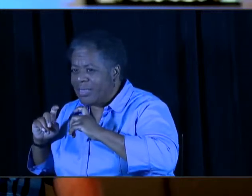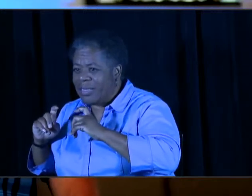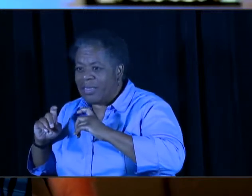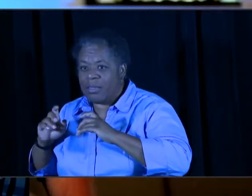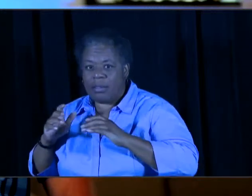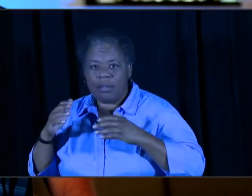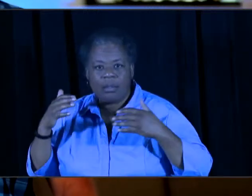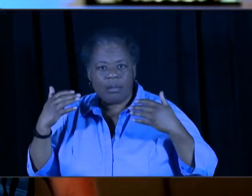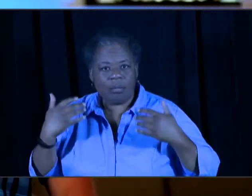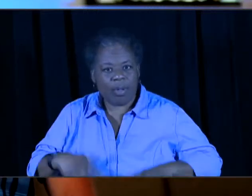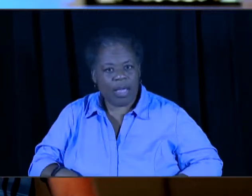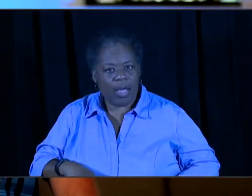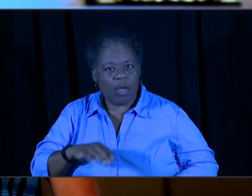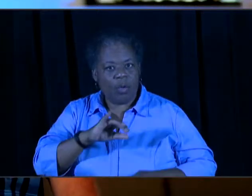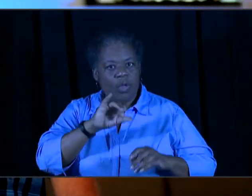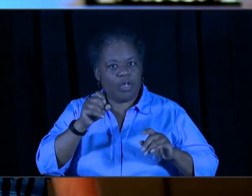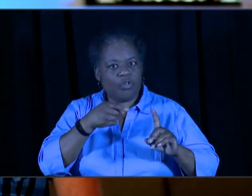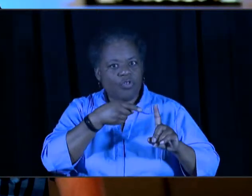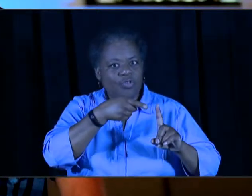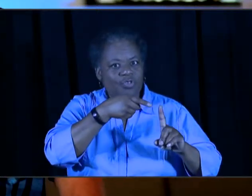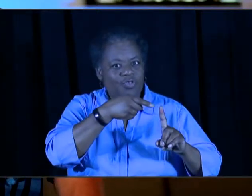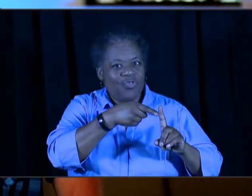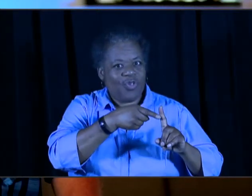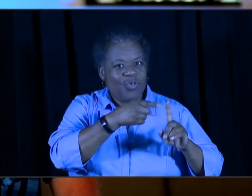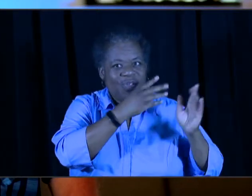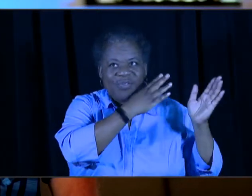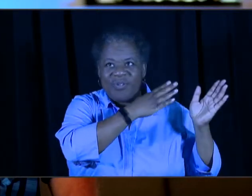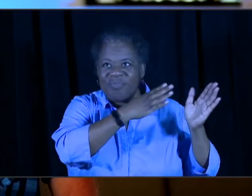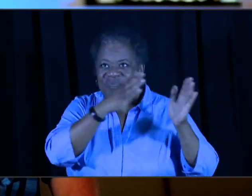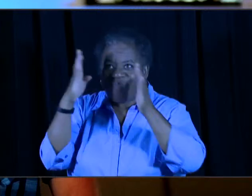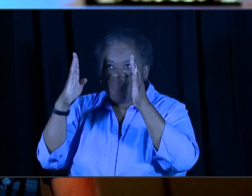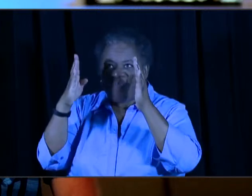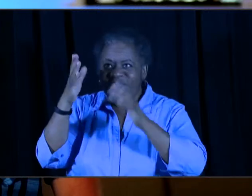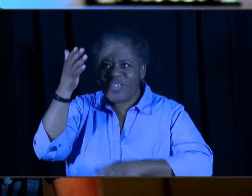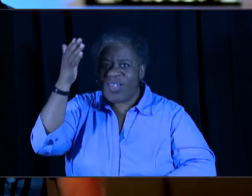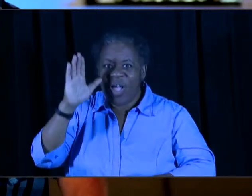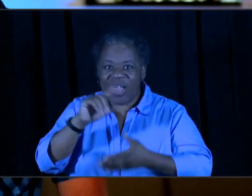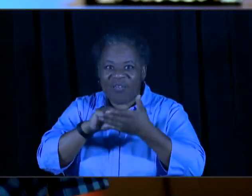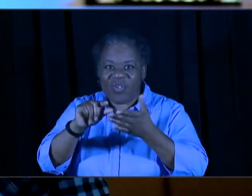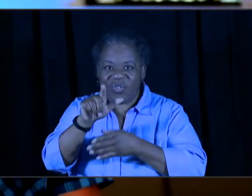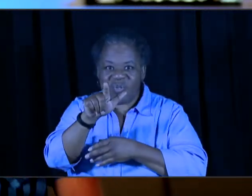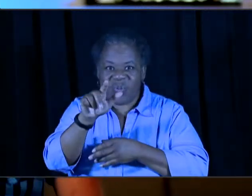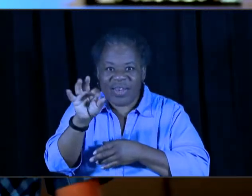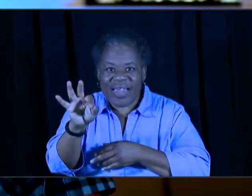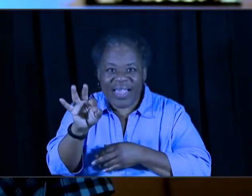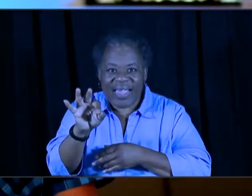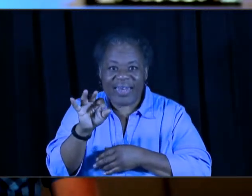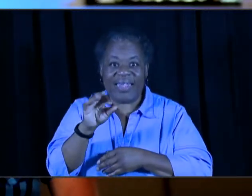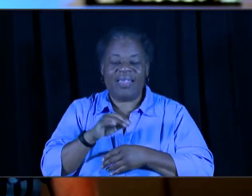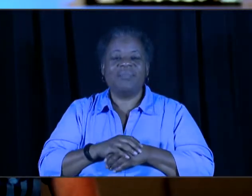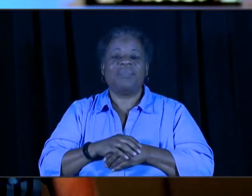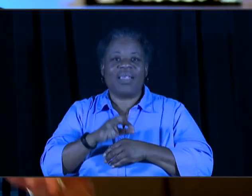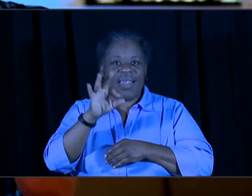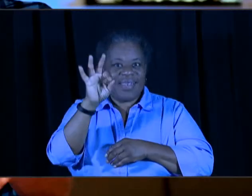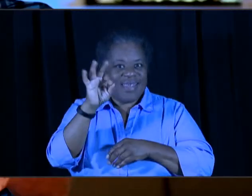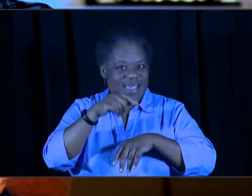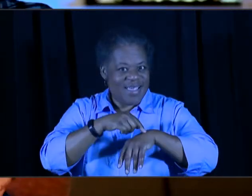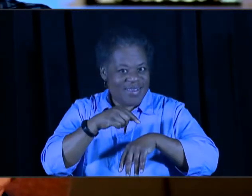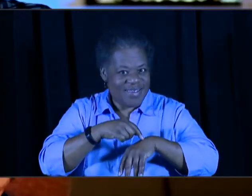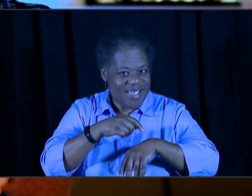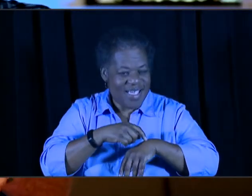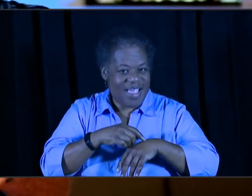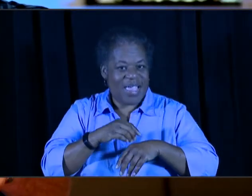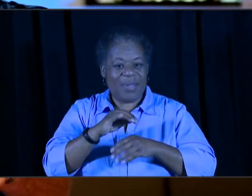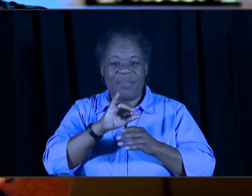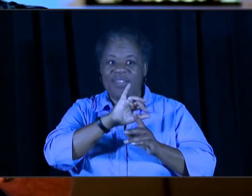Don't miss Joseph's reference to God there in verse 29. It's one of 9 references to God in these